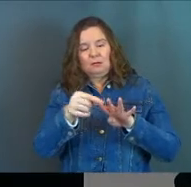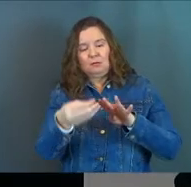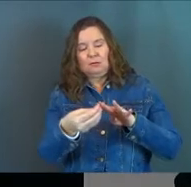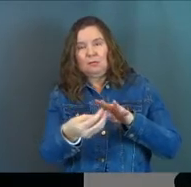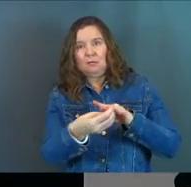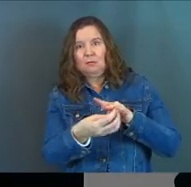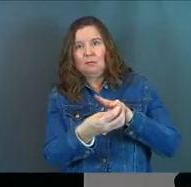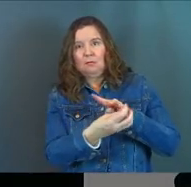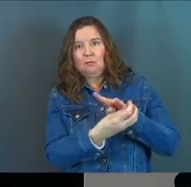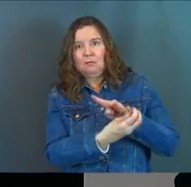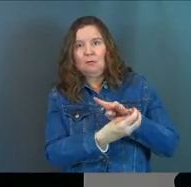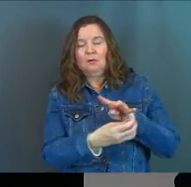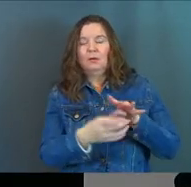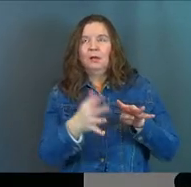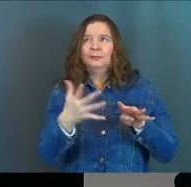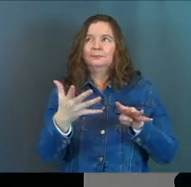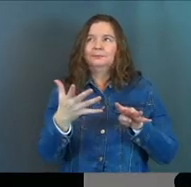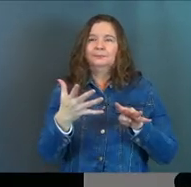leather was